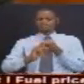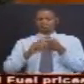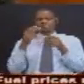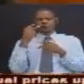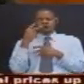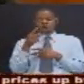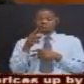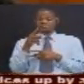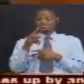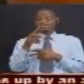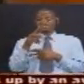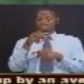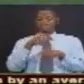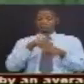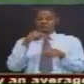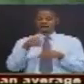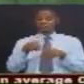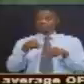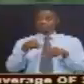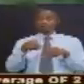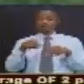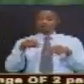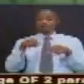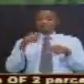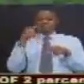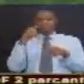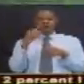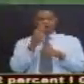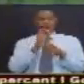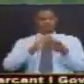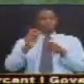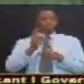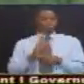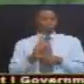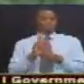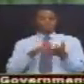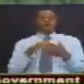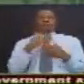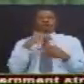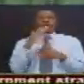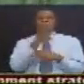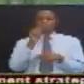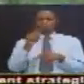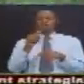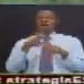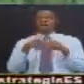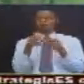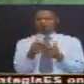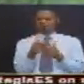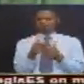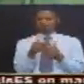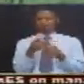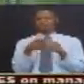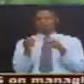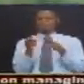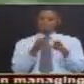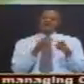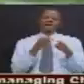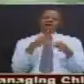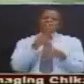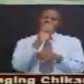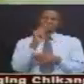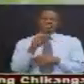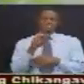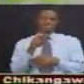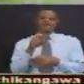this dry season we shouldn't see fire we want our trees there to survive so as of chikangawa we have